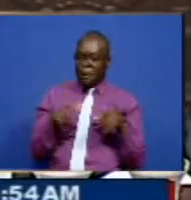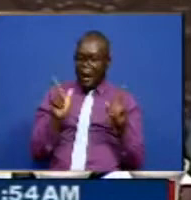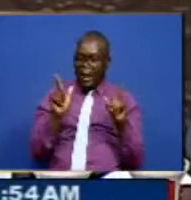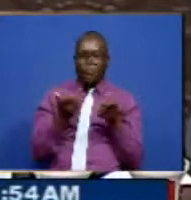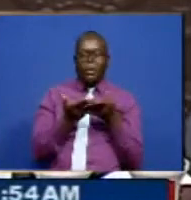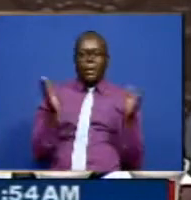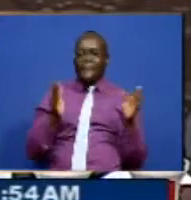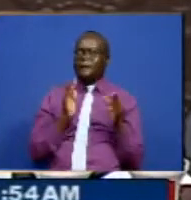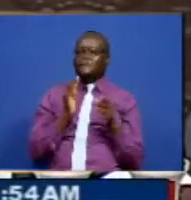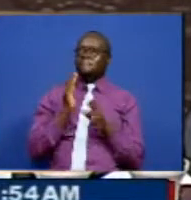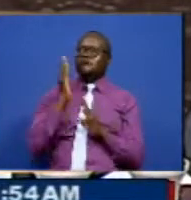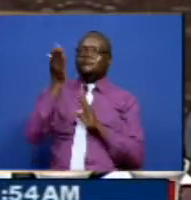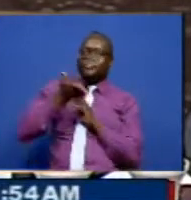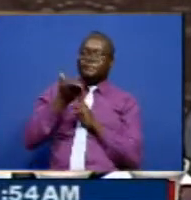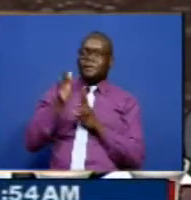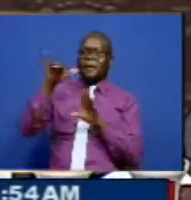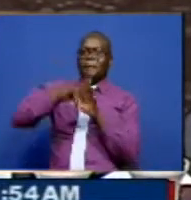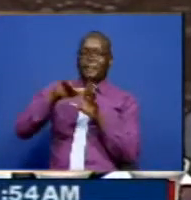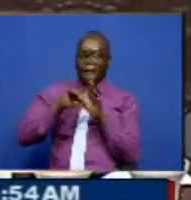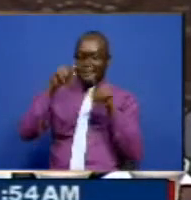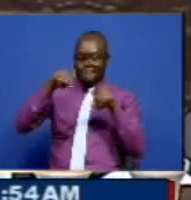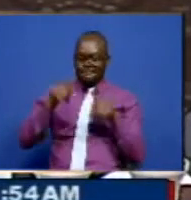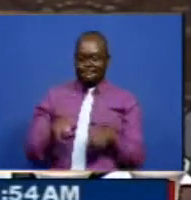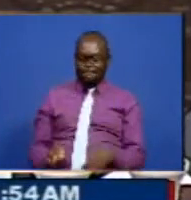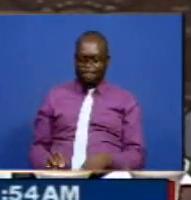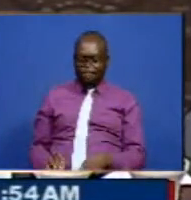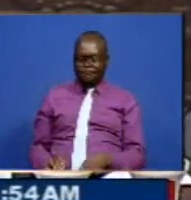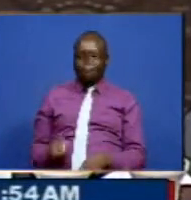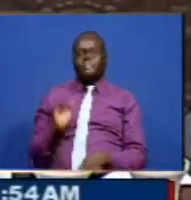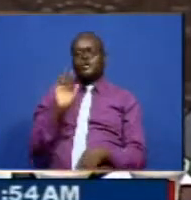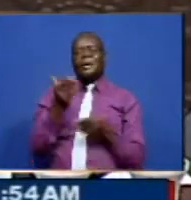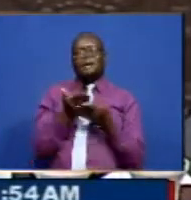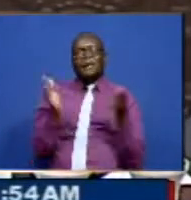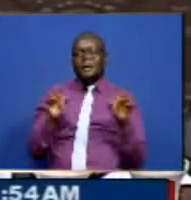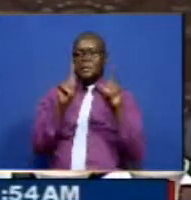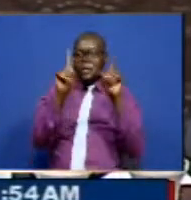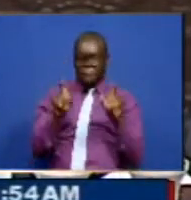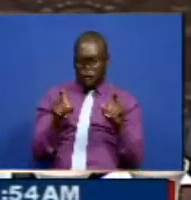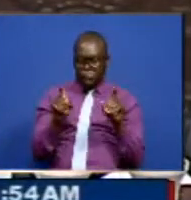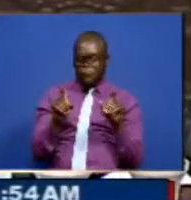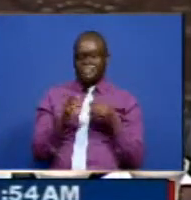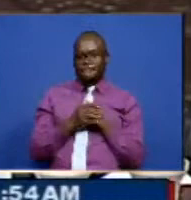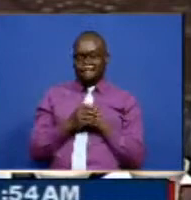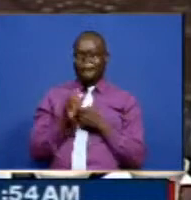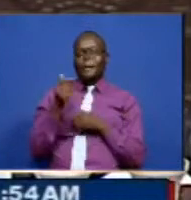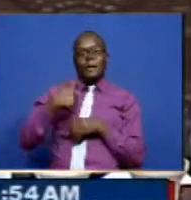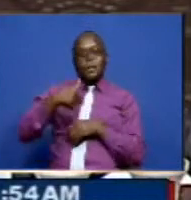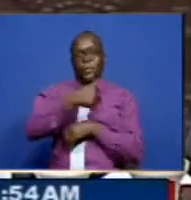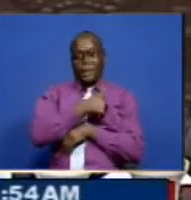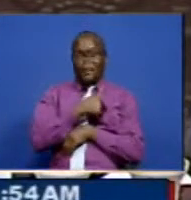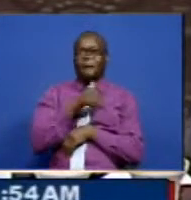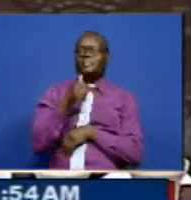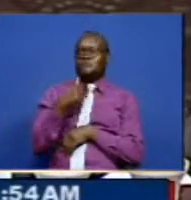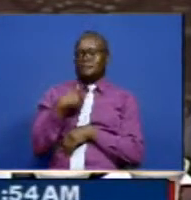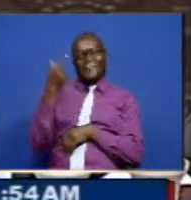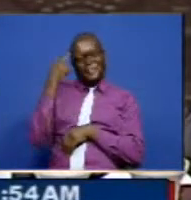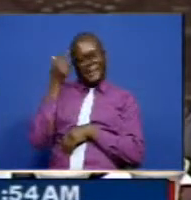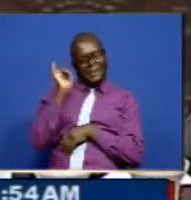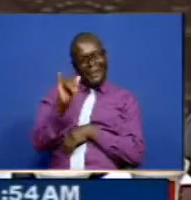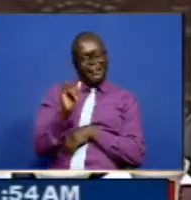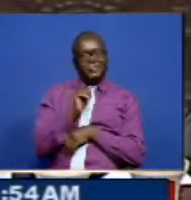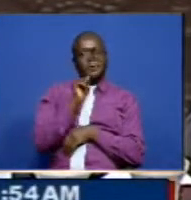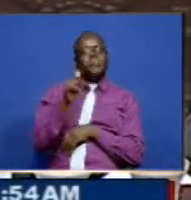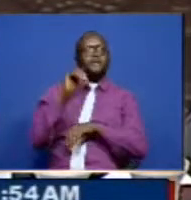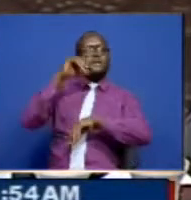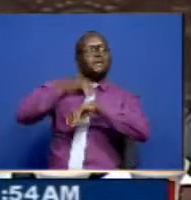any interventions by members here to ask any questions, and we project that should not